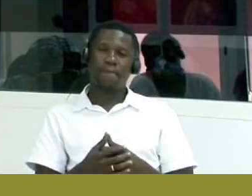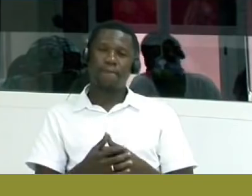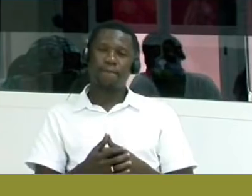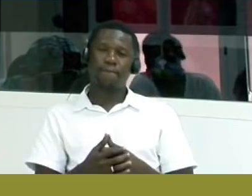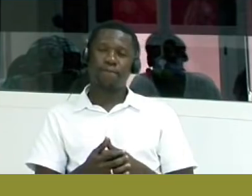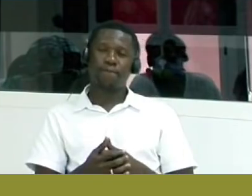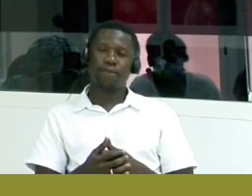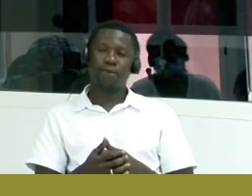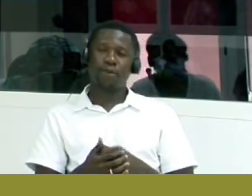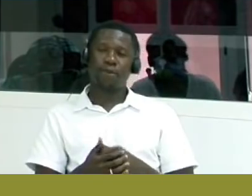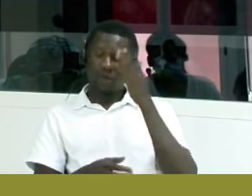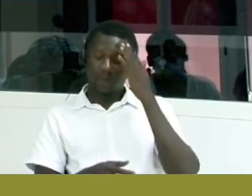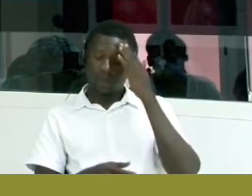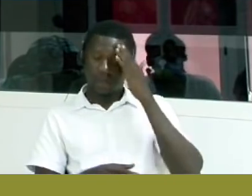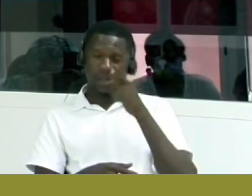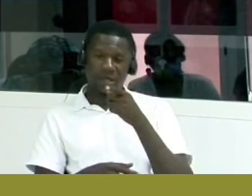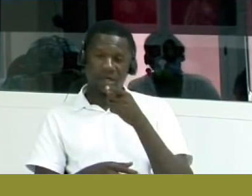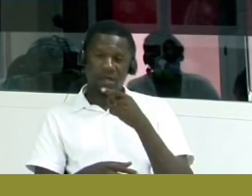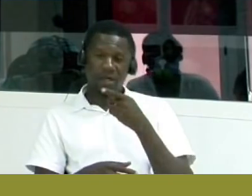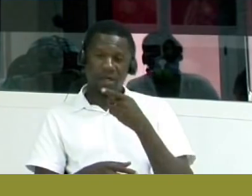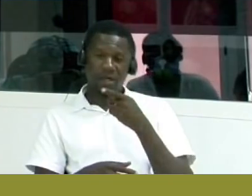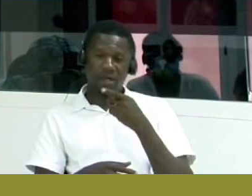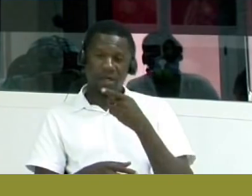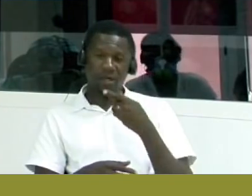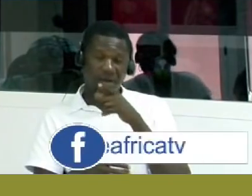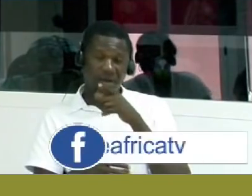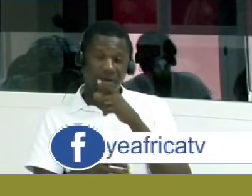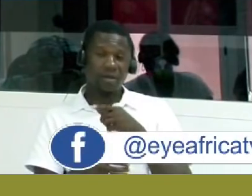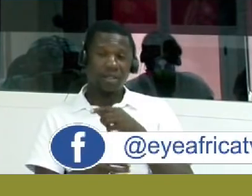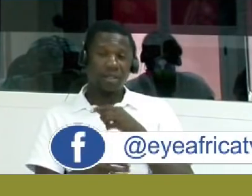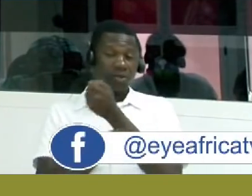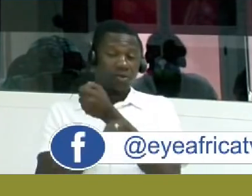therefore, that the circumstances were such that